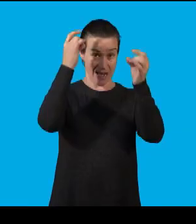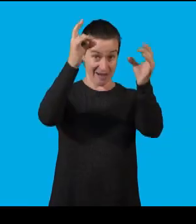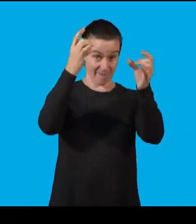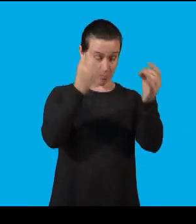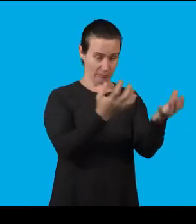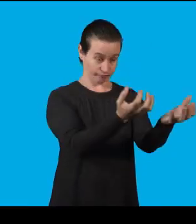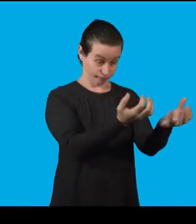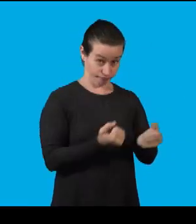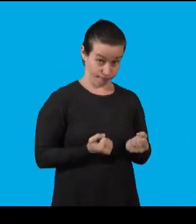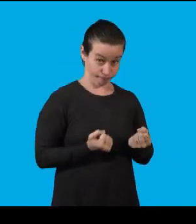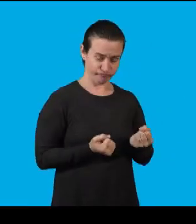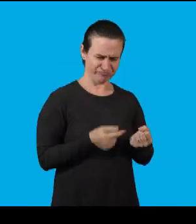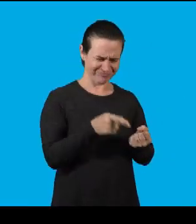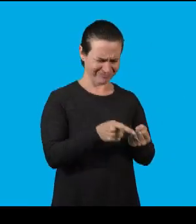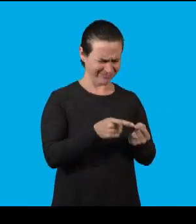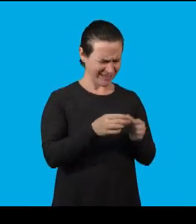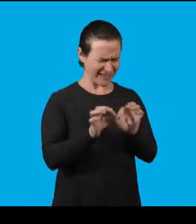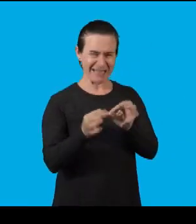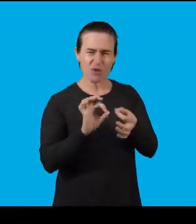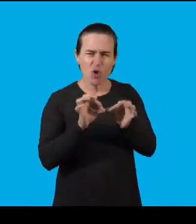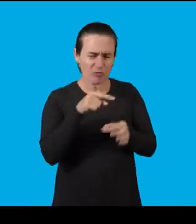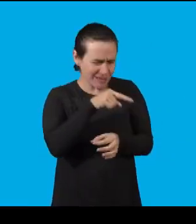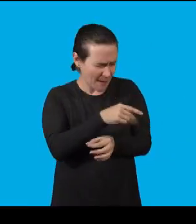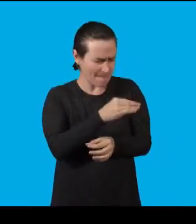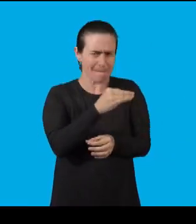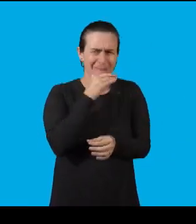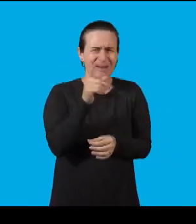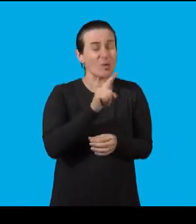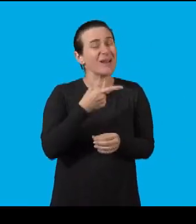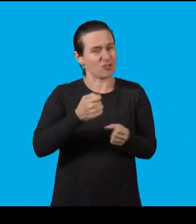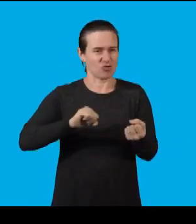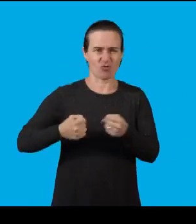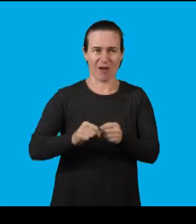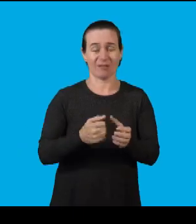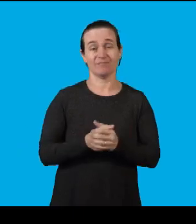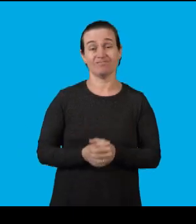with interpretation of the sources. There is also